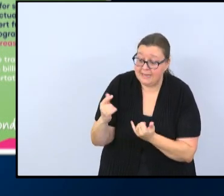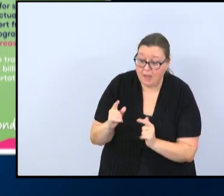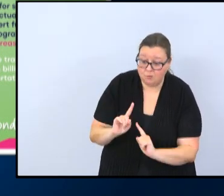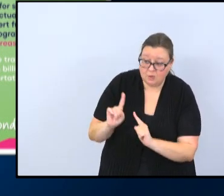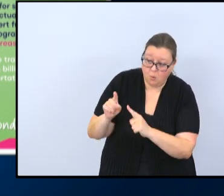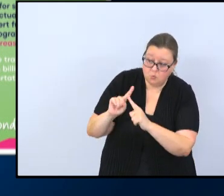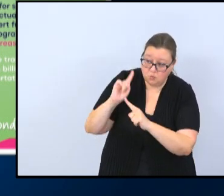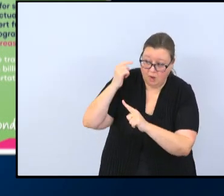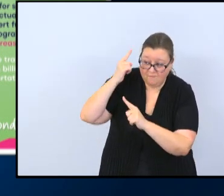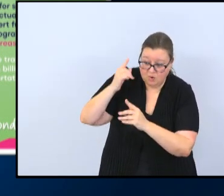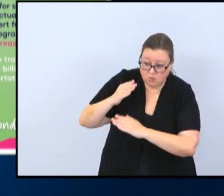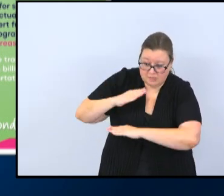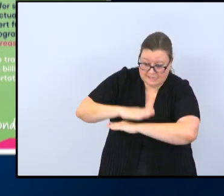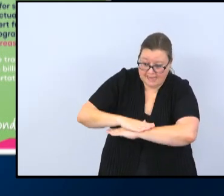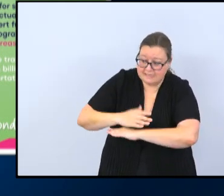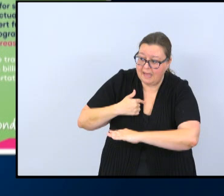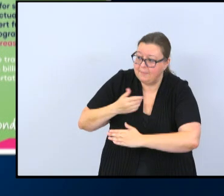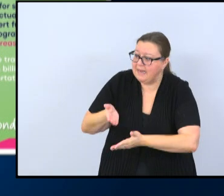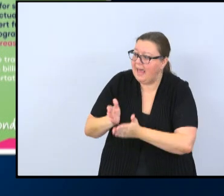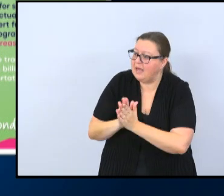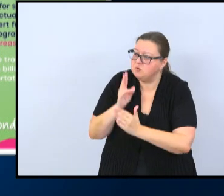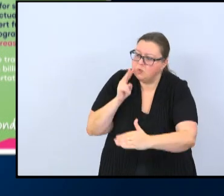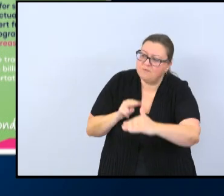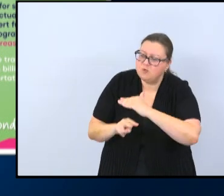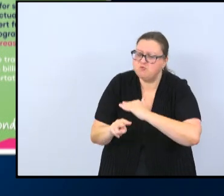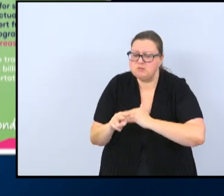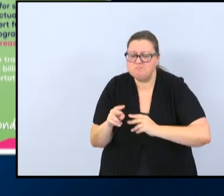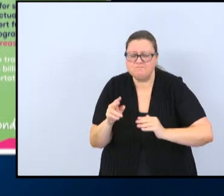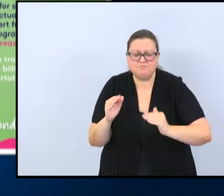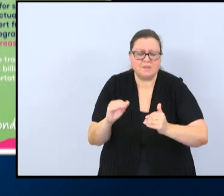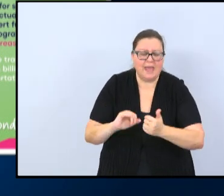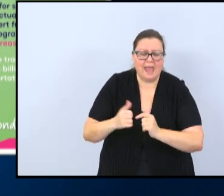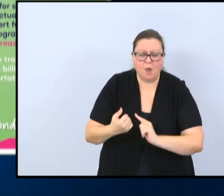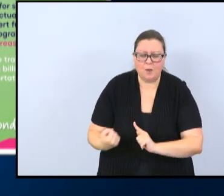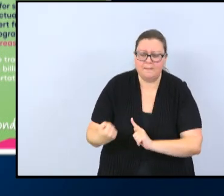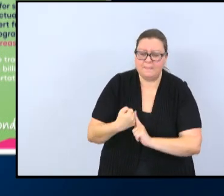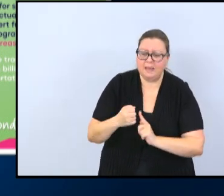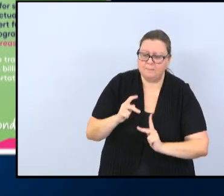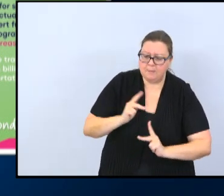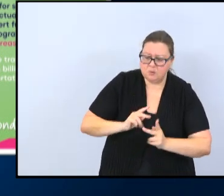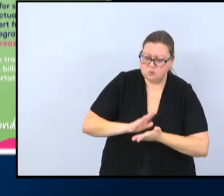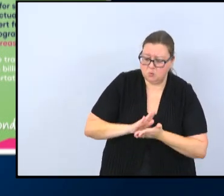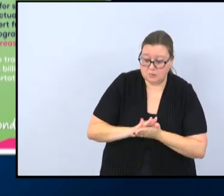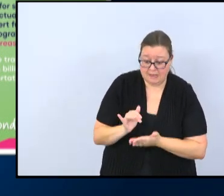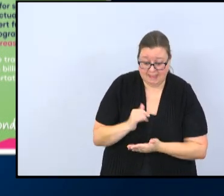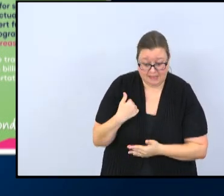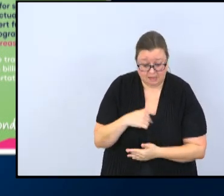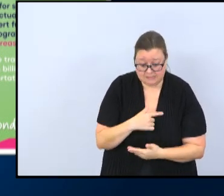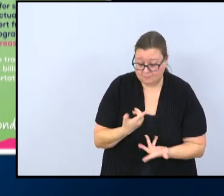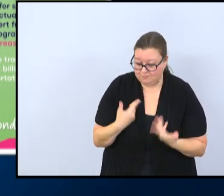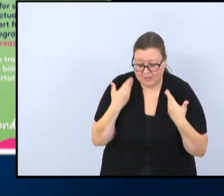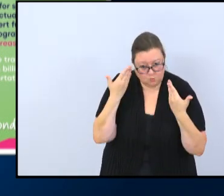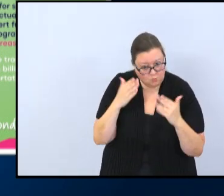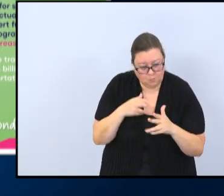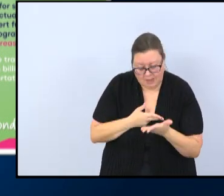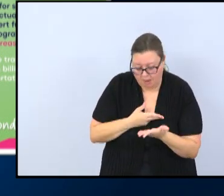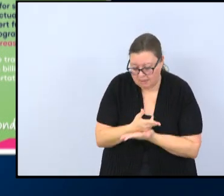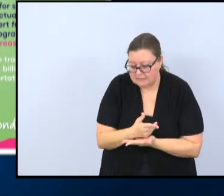desk. I have been asked to look into the future and forecast how this bill will impact public schools like ours, and honestly, I do not